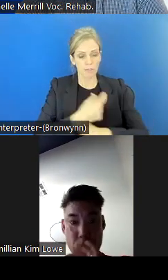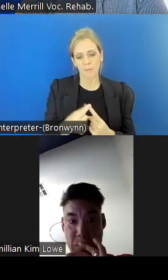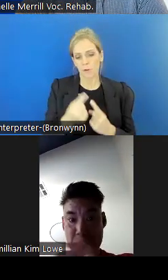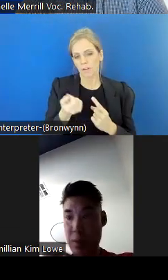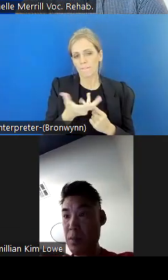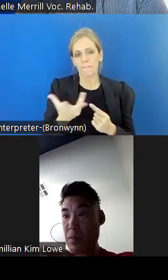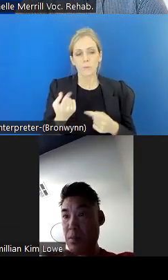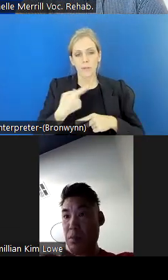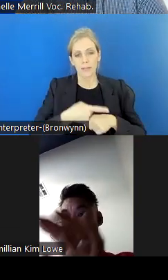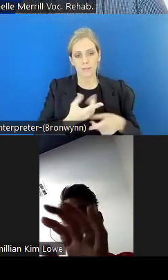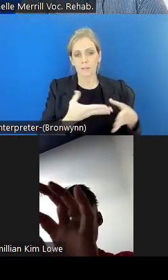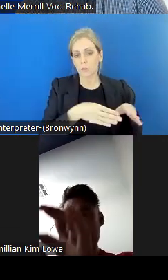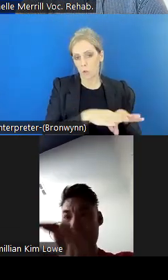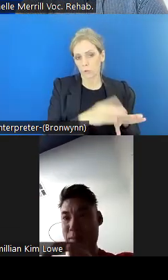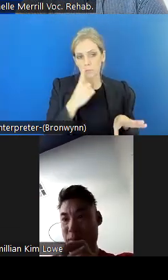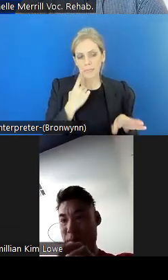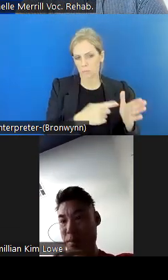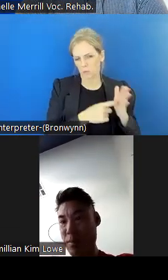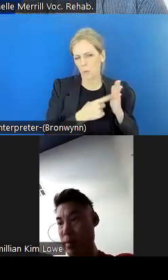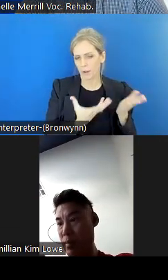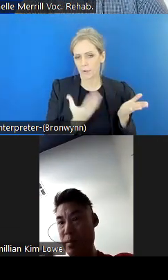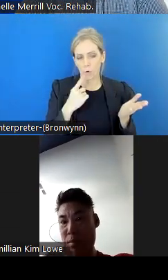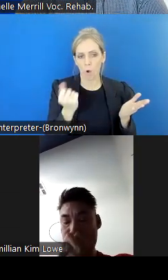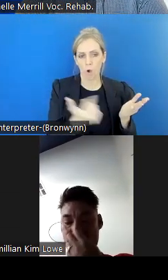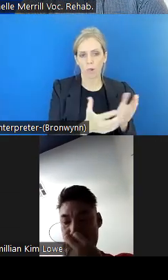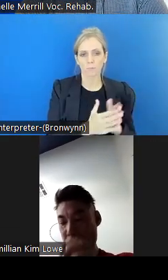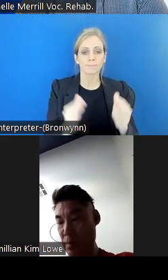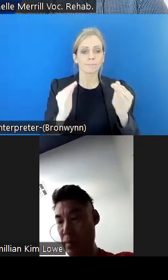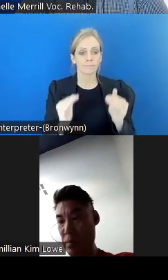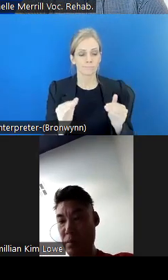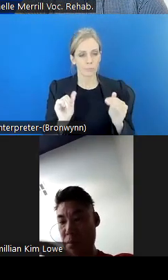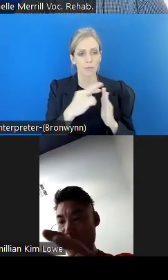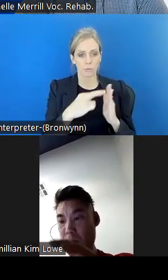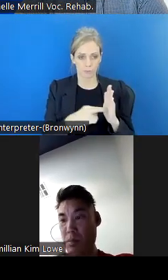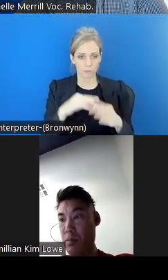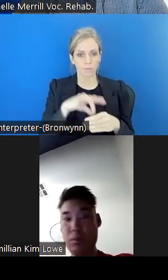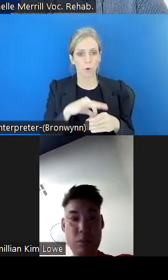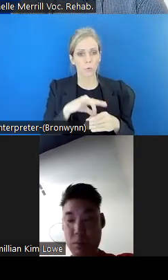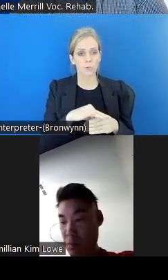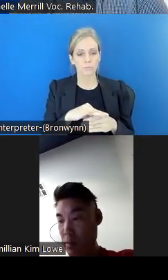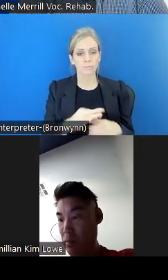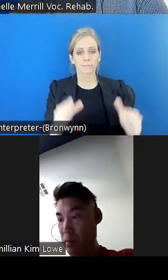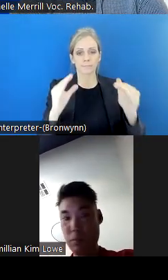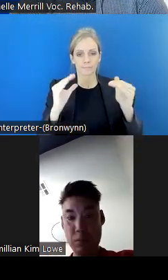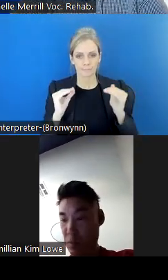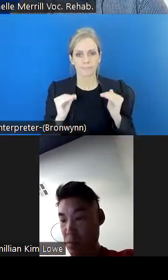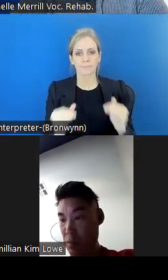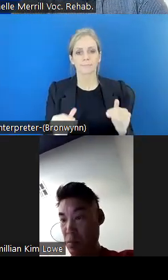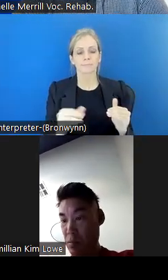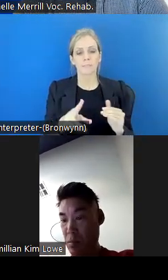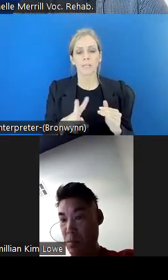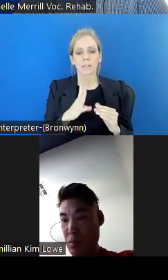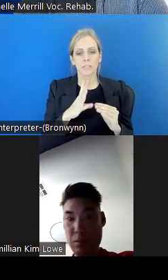that's really important. There's a link right here. And this talks about making it easy to retain employees and